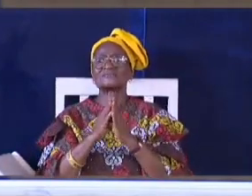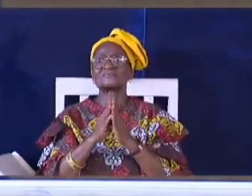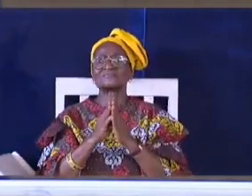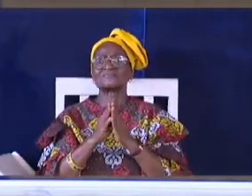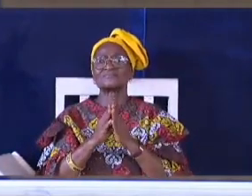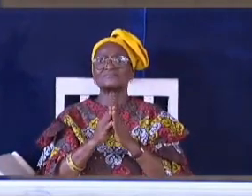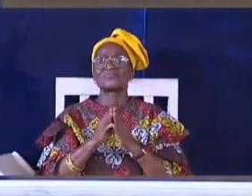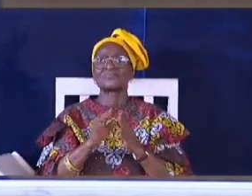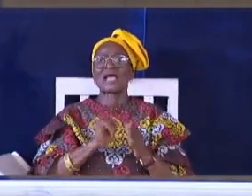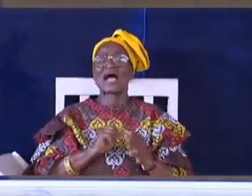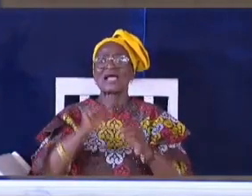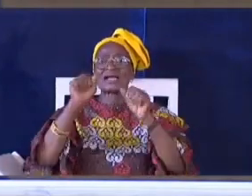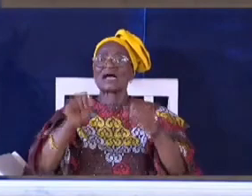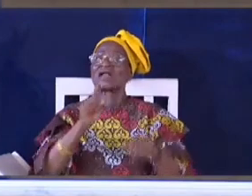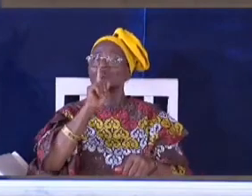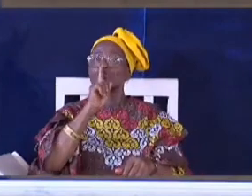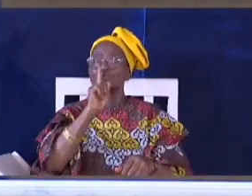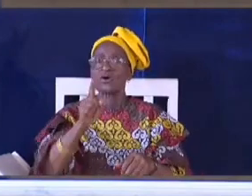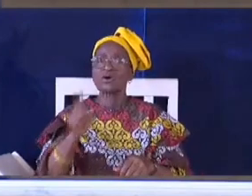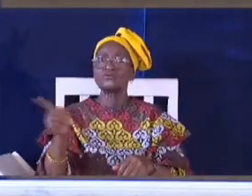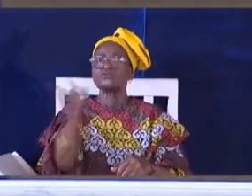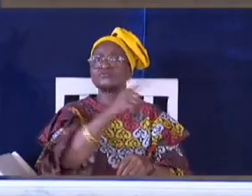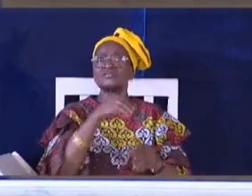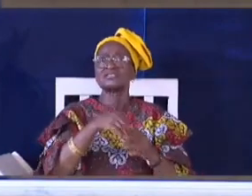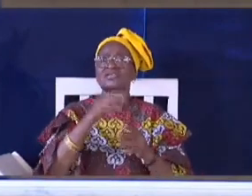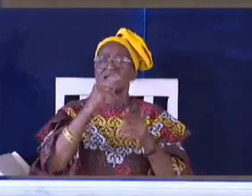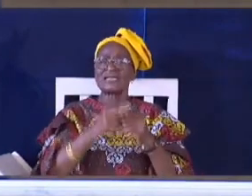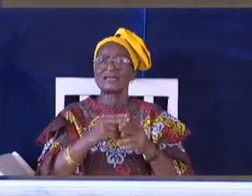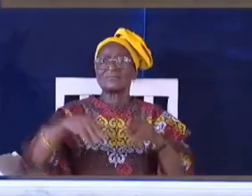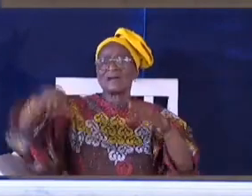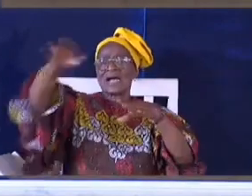I can assure you in the name that's above every other name,